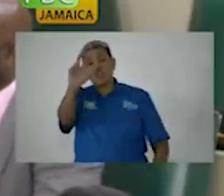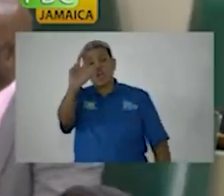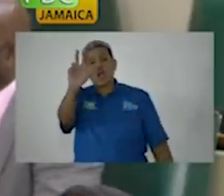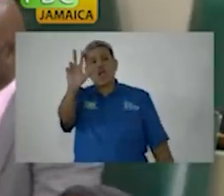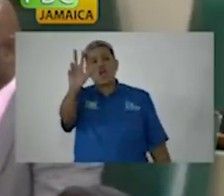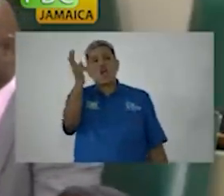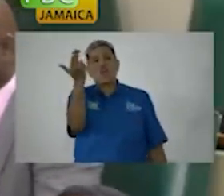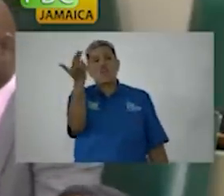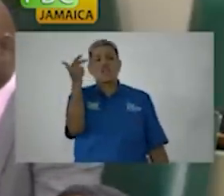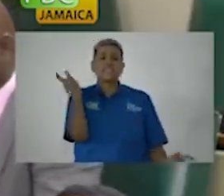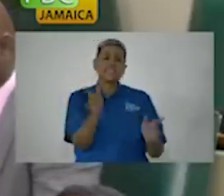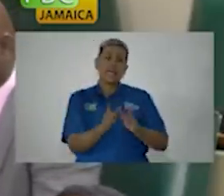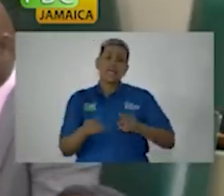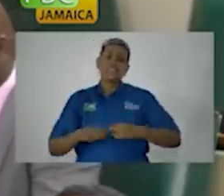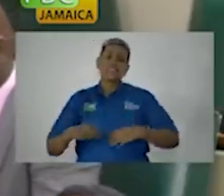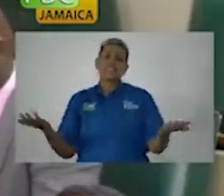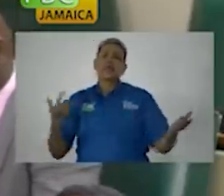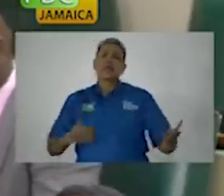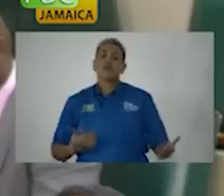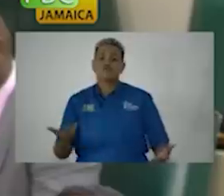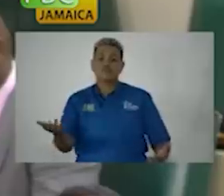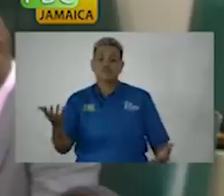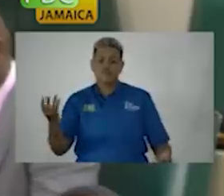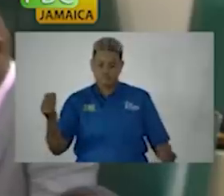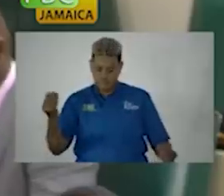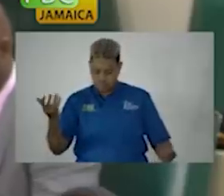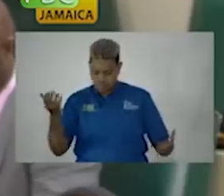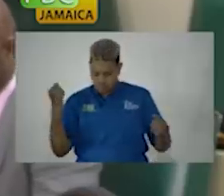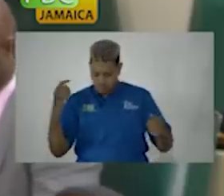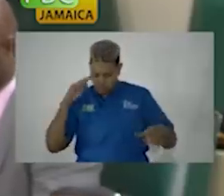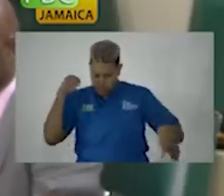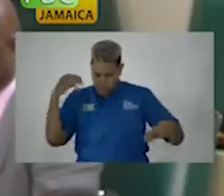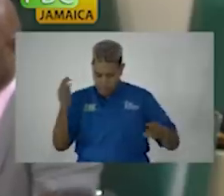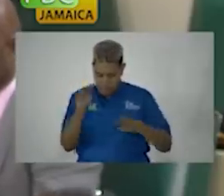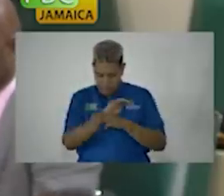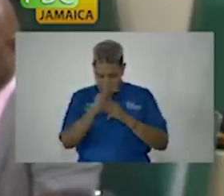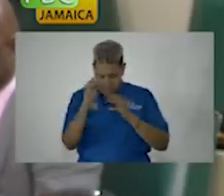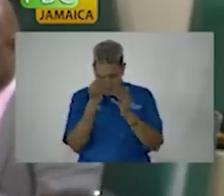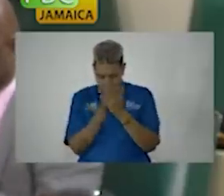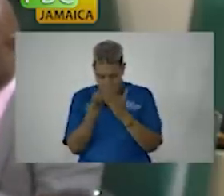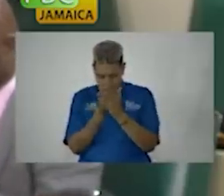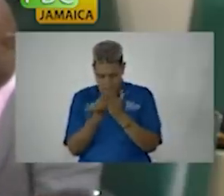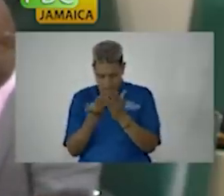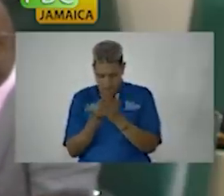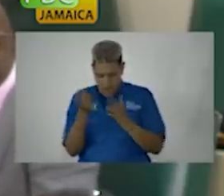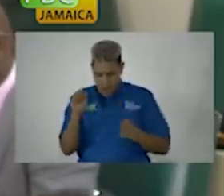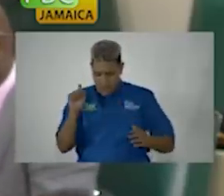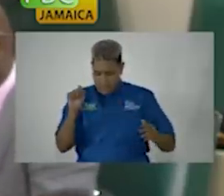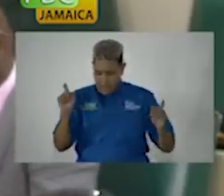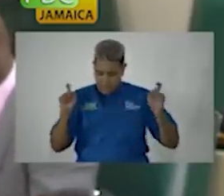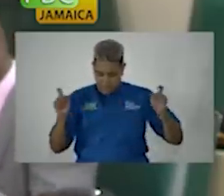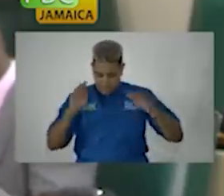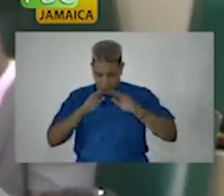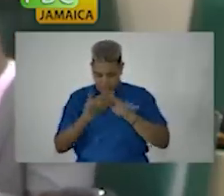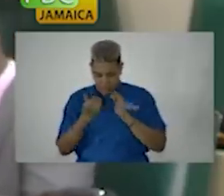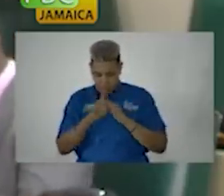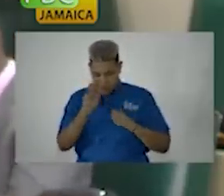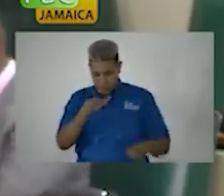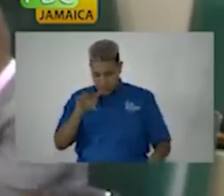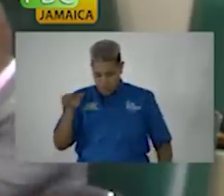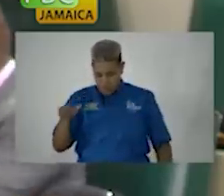8,313 licenses, and we provided the Minister of Finance, or the Tax Administration, Jamaica,